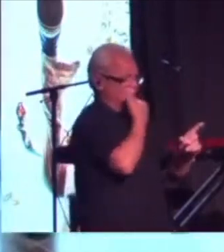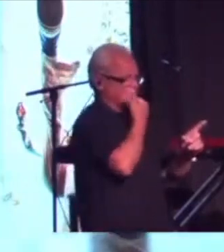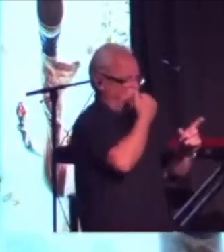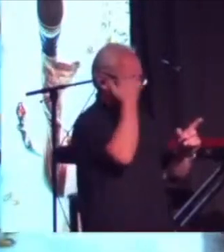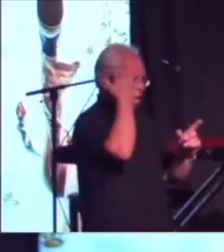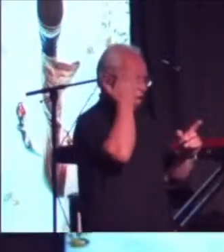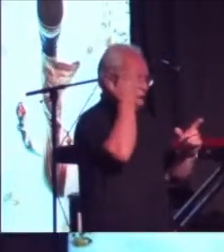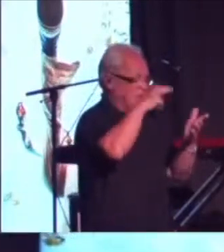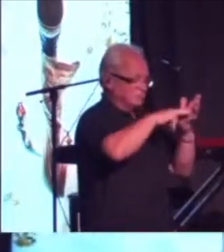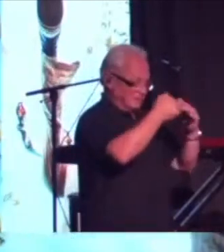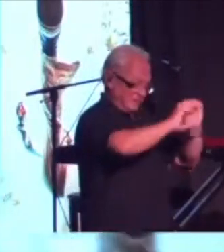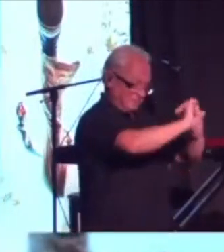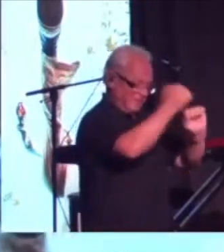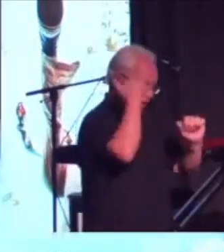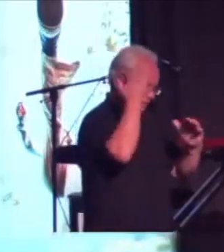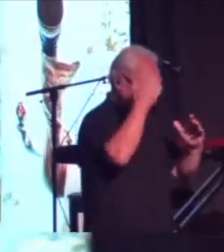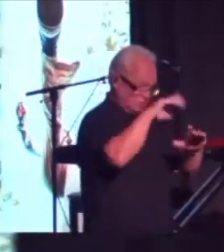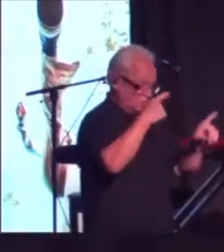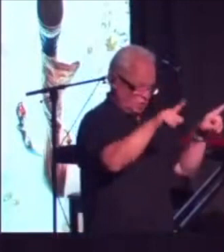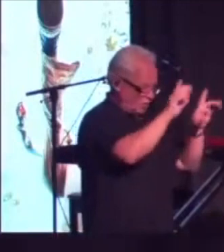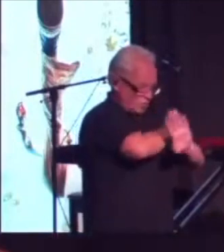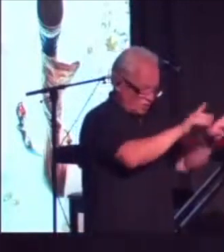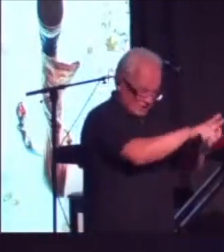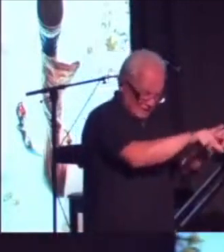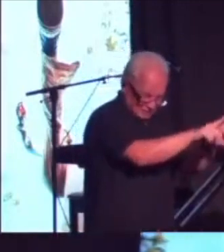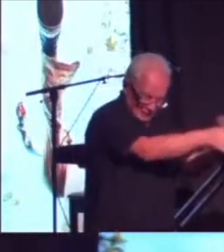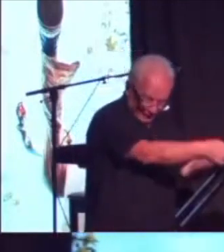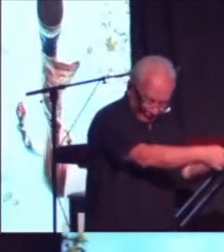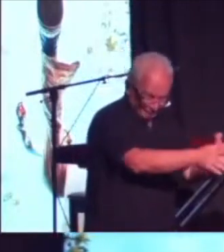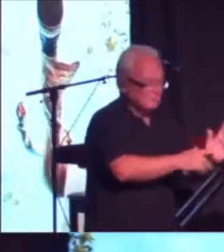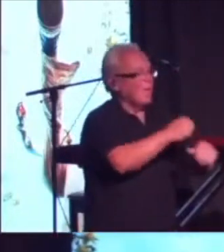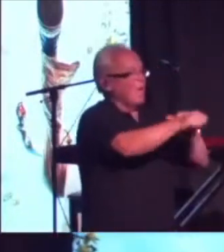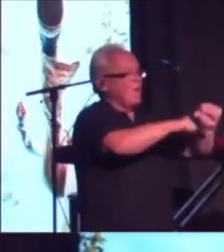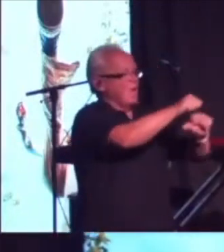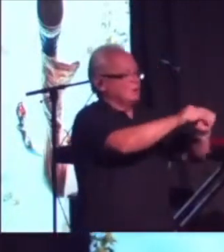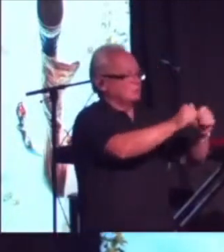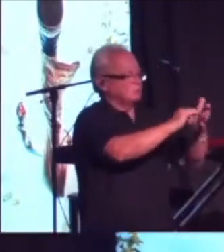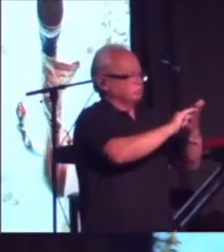you and they're not consistent with you either, they will shape you according to their agenda, not according to God's agenda.